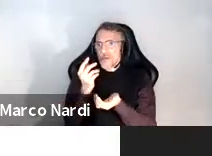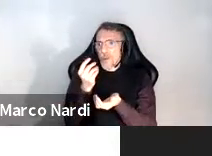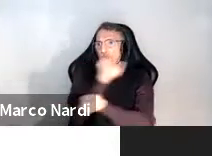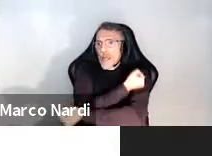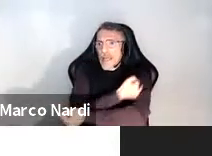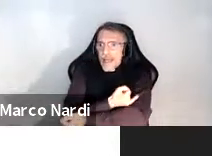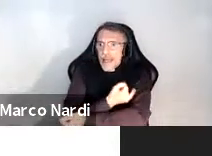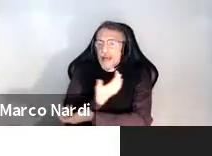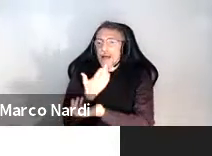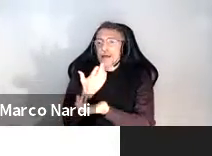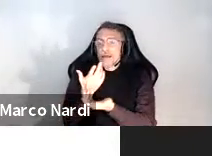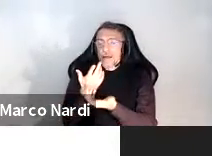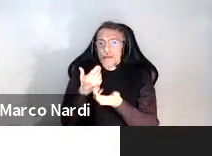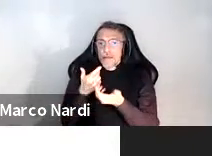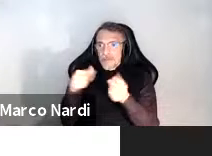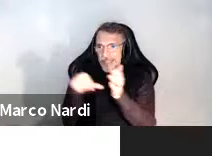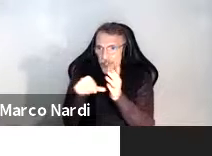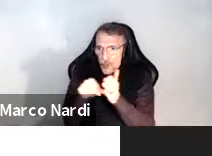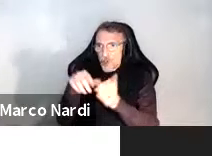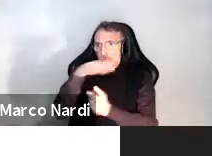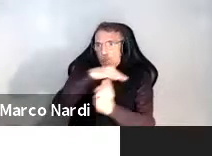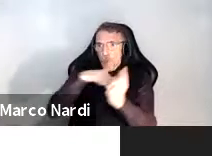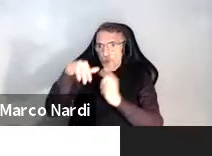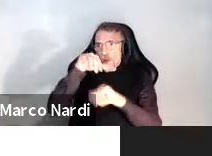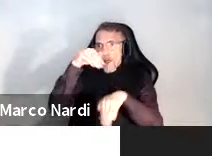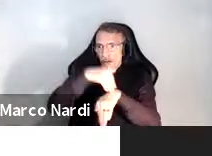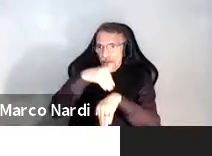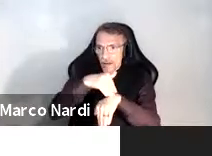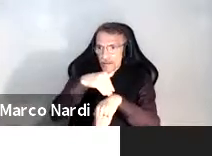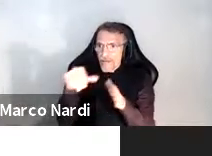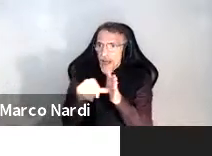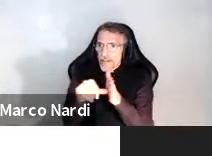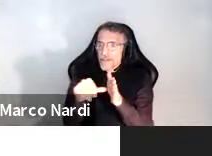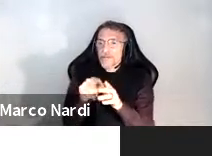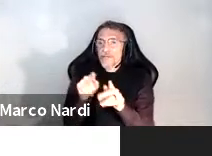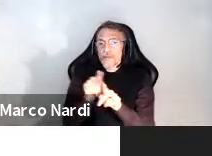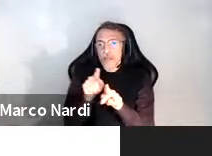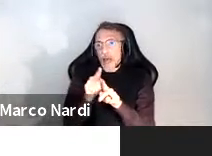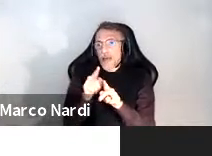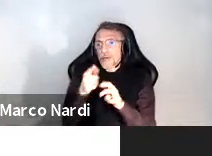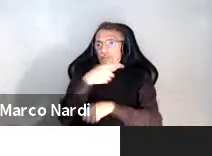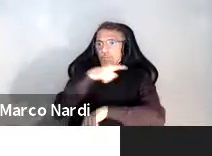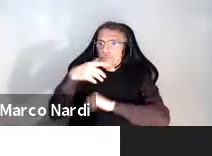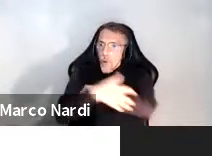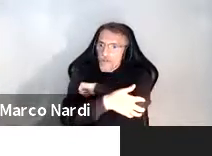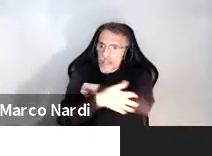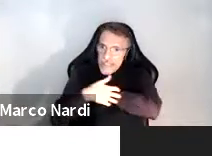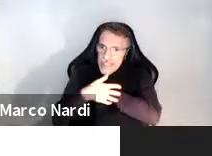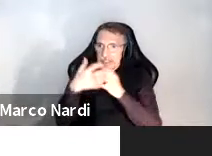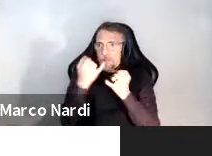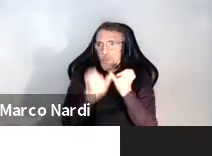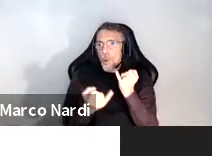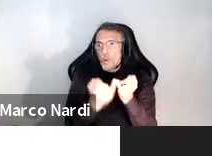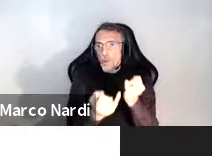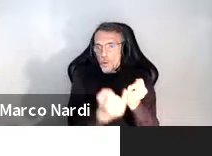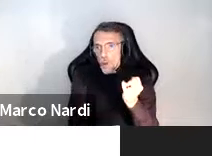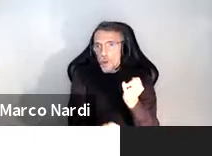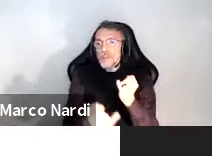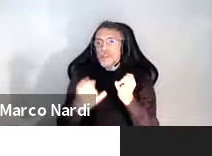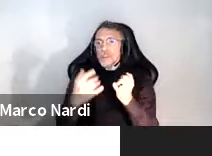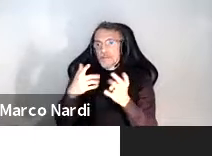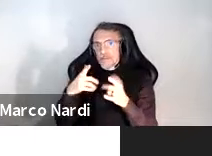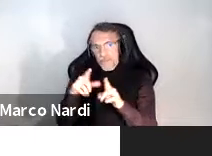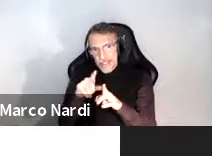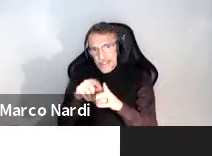other social factors such as increasing poverty, governance issue, security challenges,